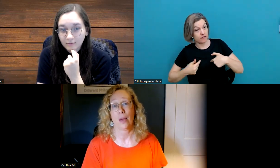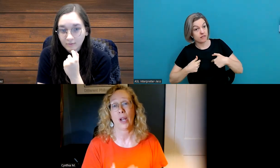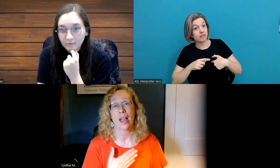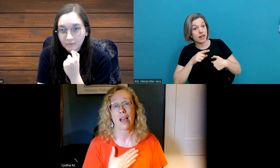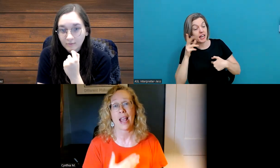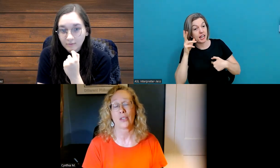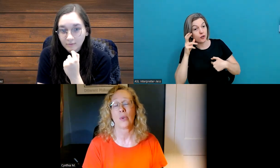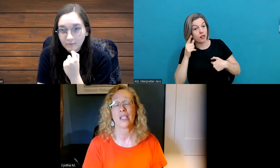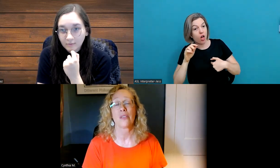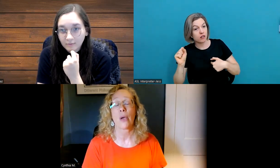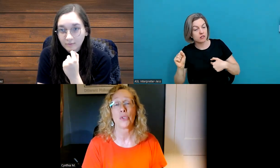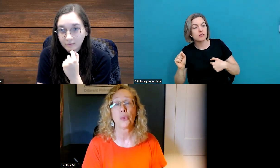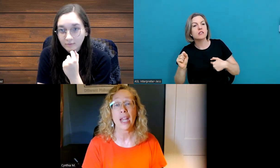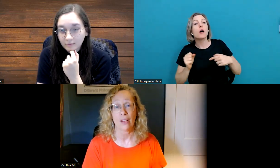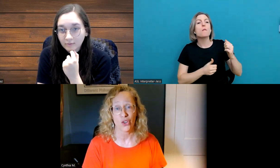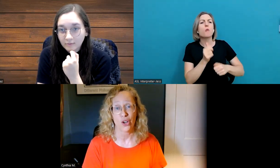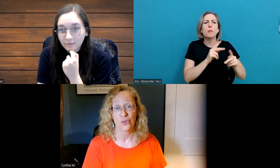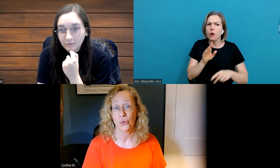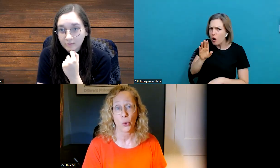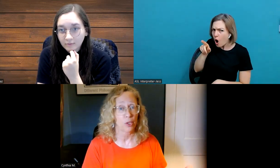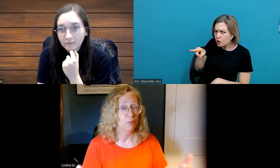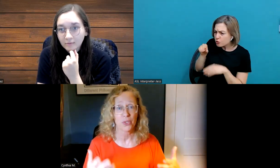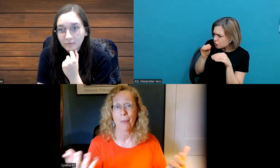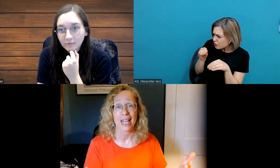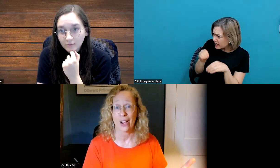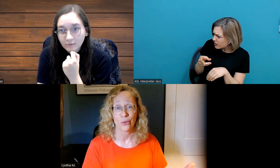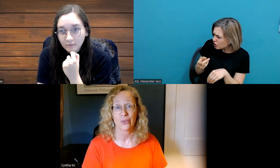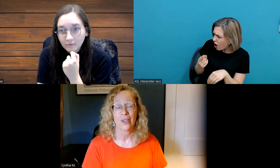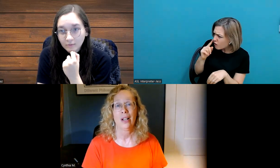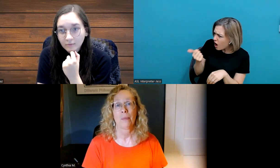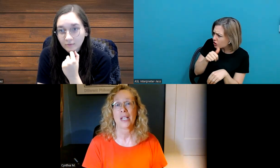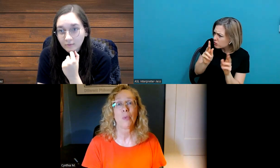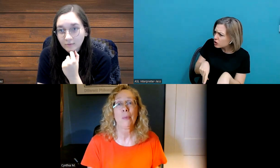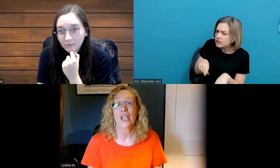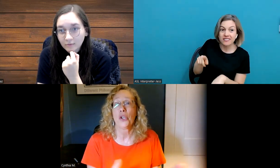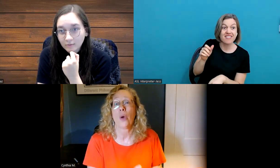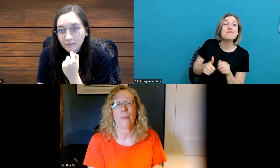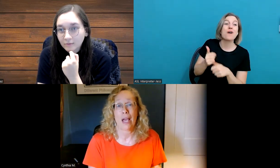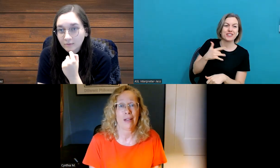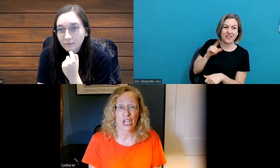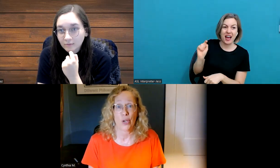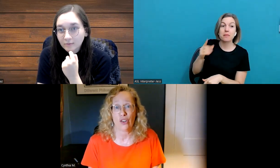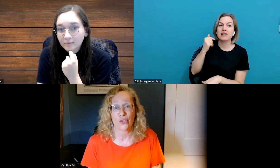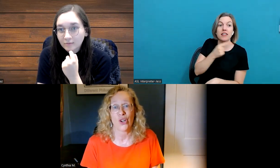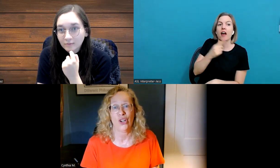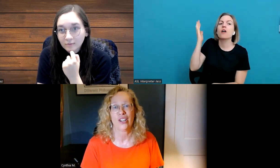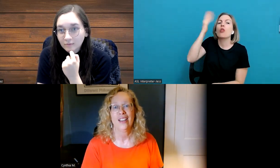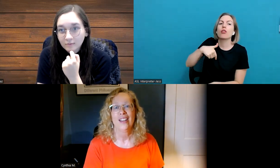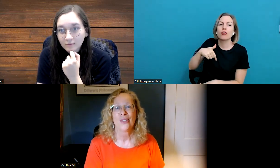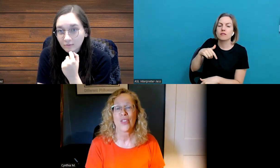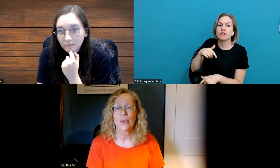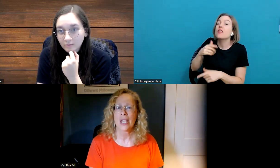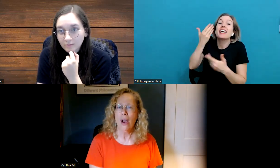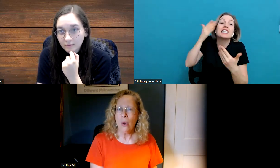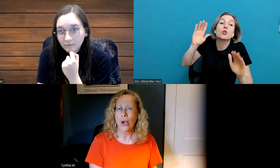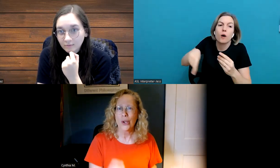of the time what I got asked was as if I was training the dog for somebody else because people didn't know about a hearing loss dog.